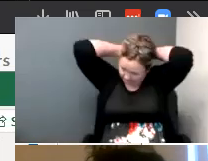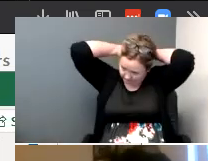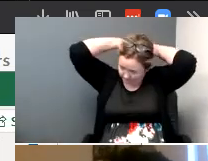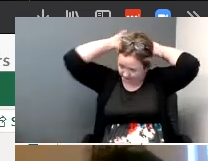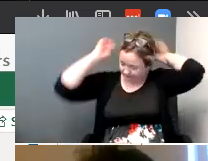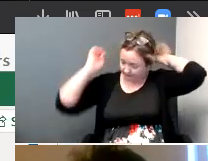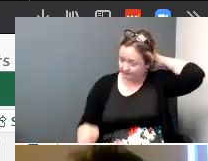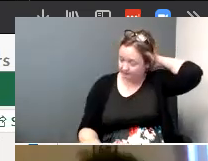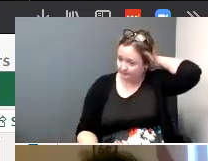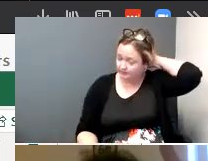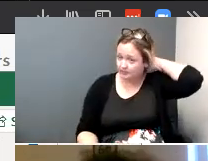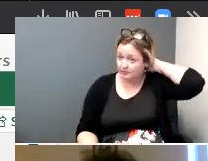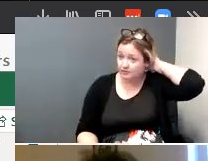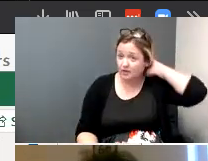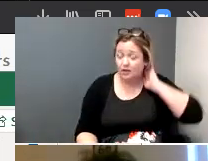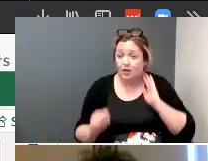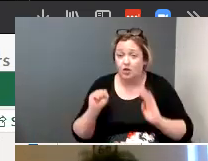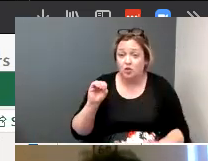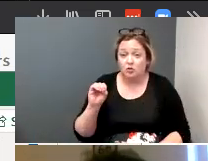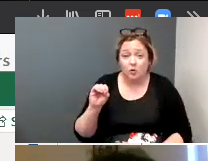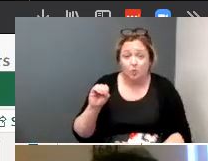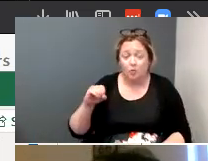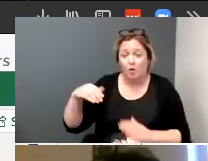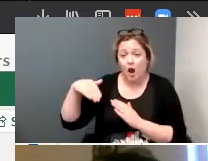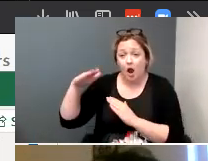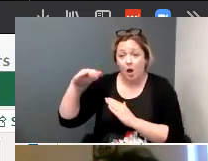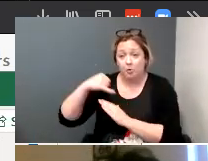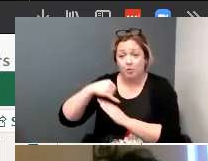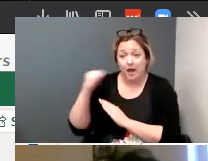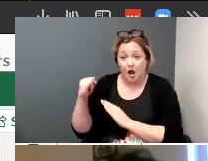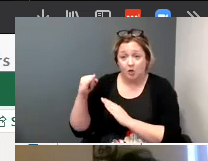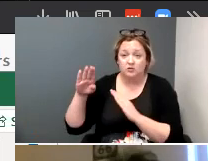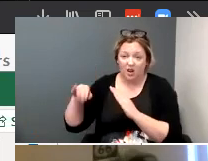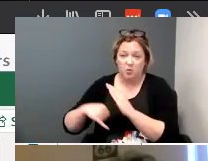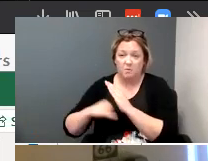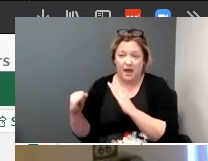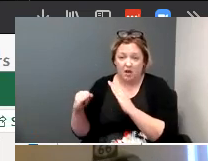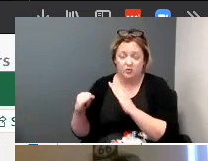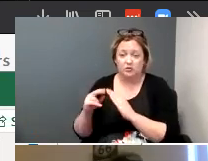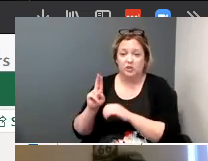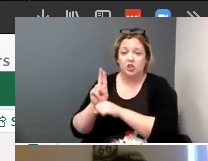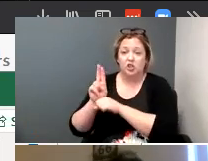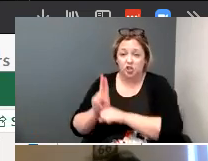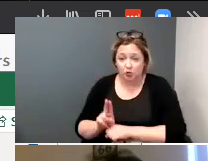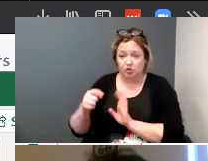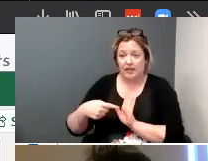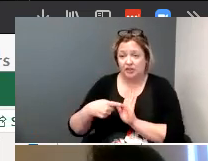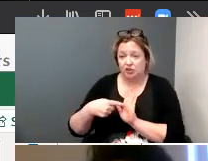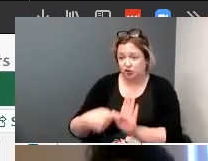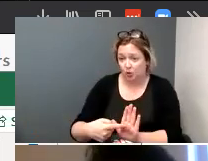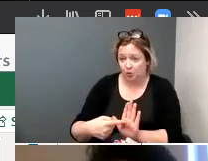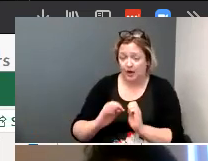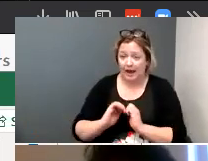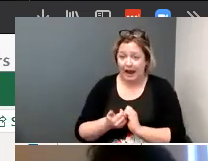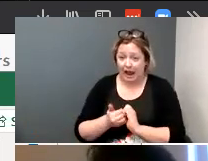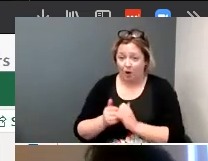So these upper bounds, lower bounds, and these bounds are usually denoted by these 5